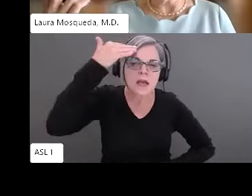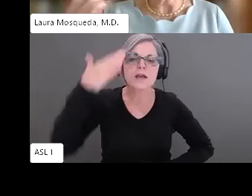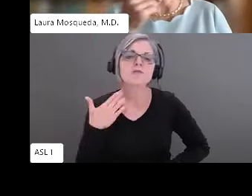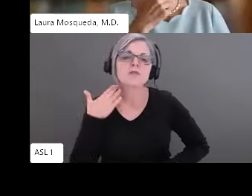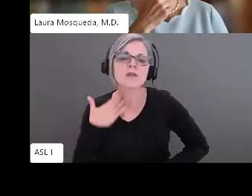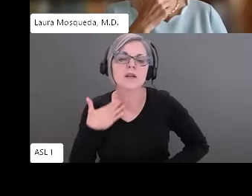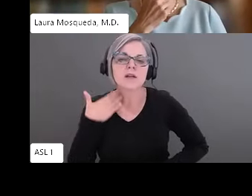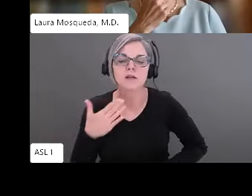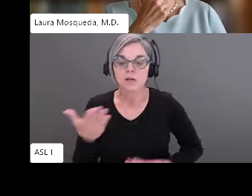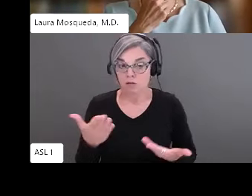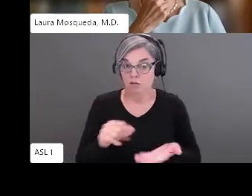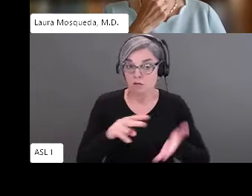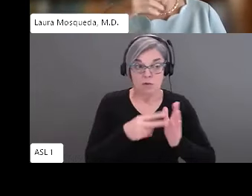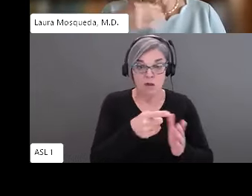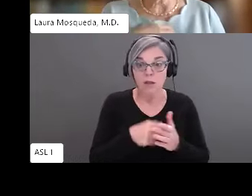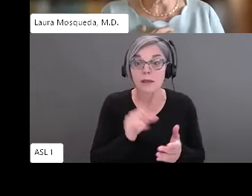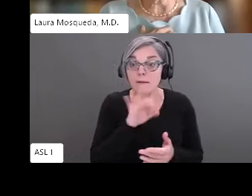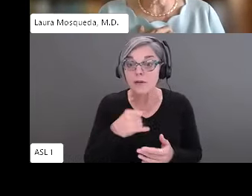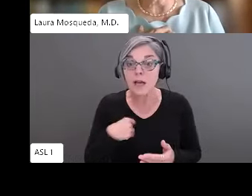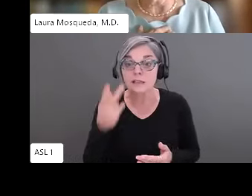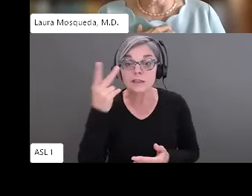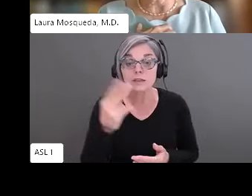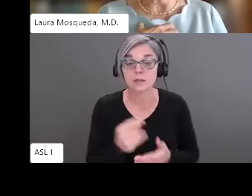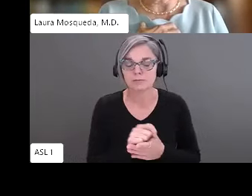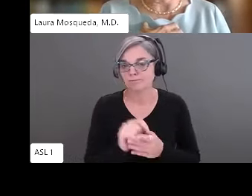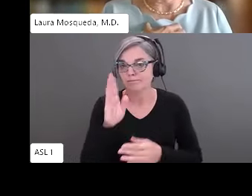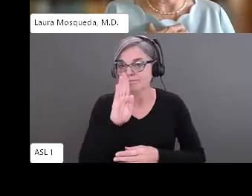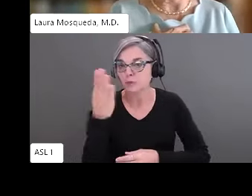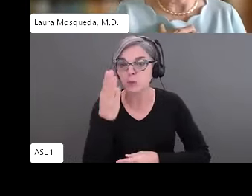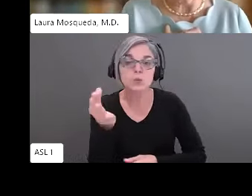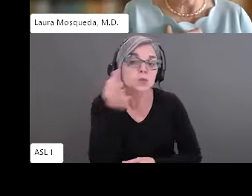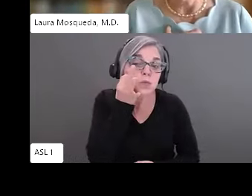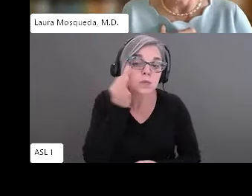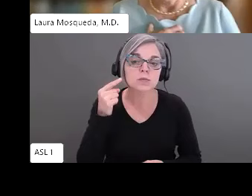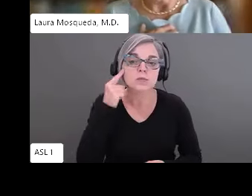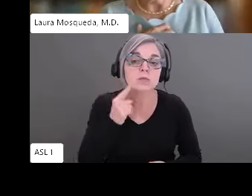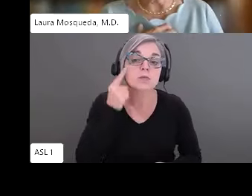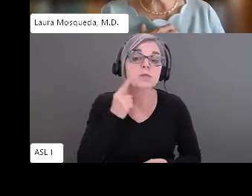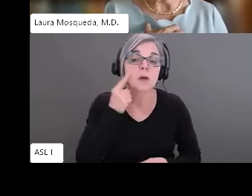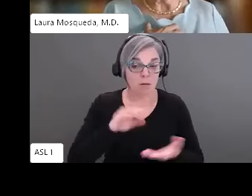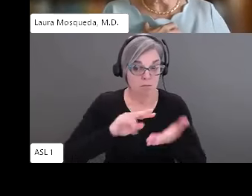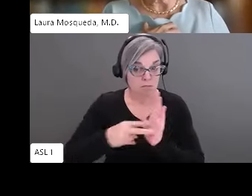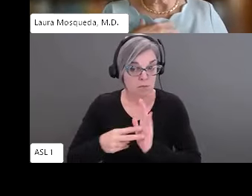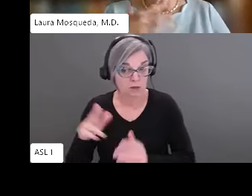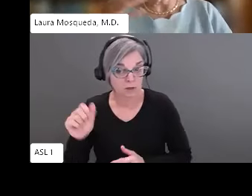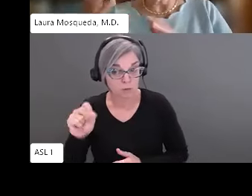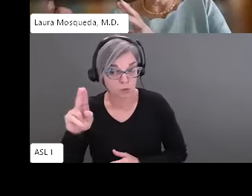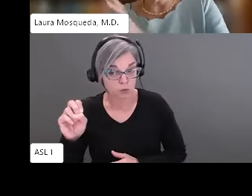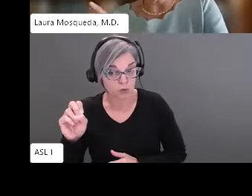on the face is due to abuse, but it does mean we want questions to be asked. I'm very glad